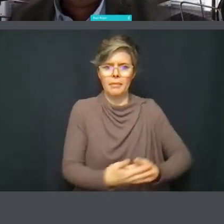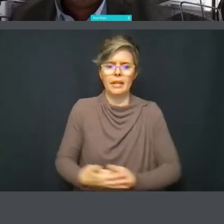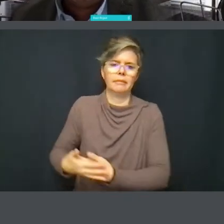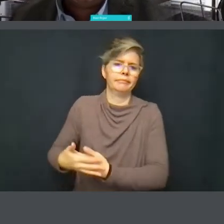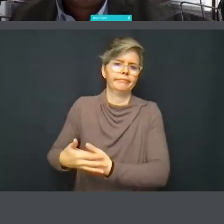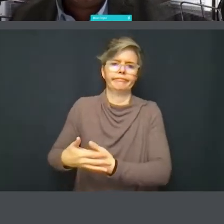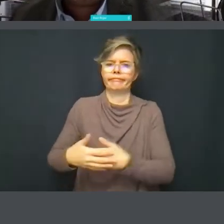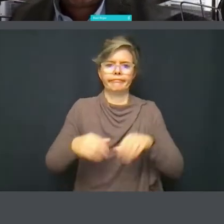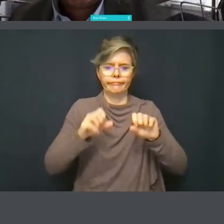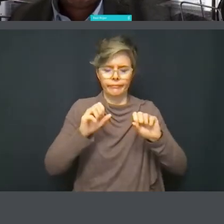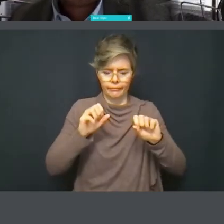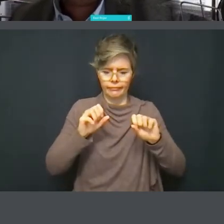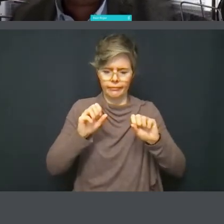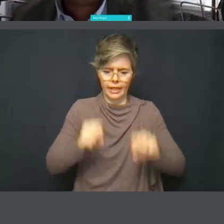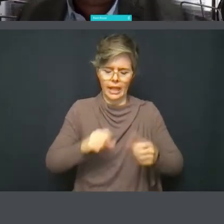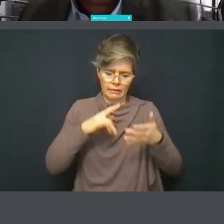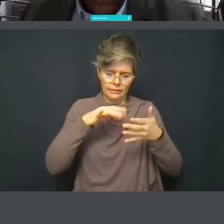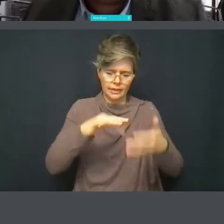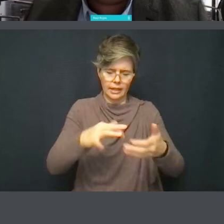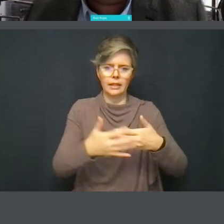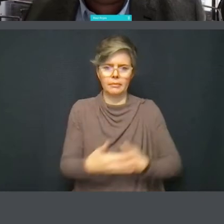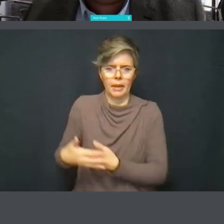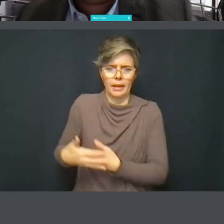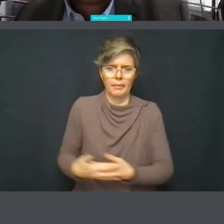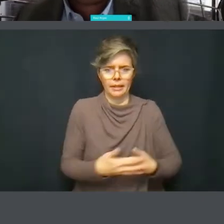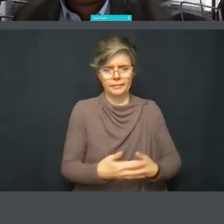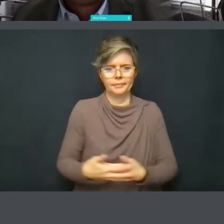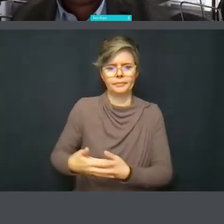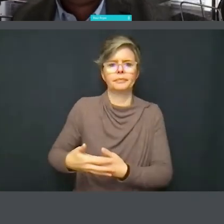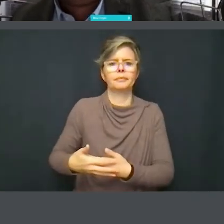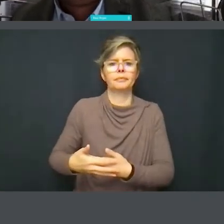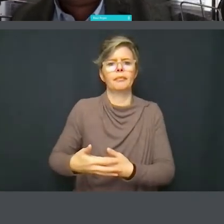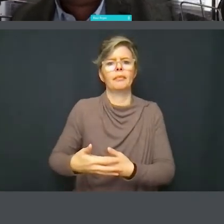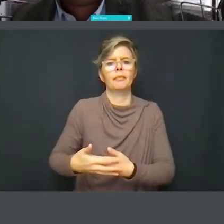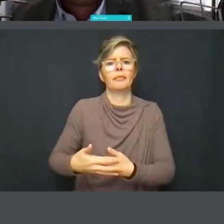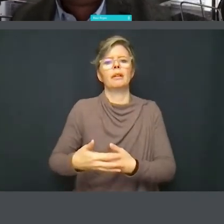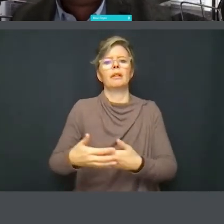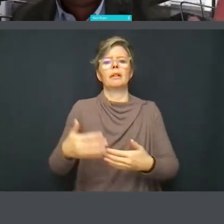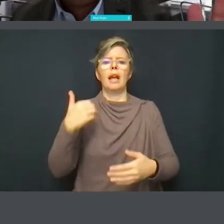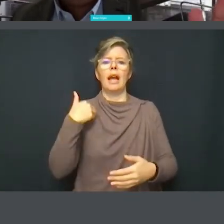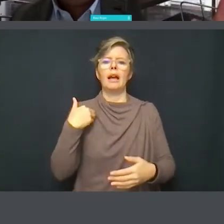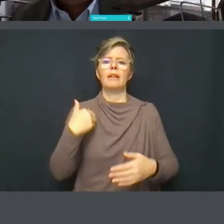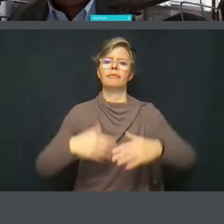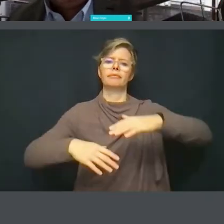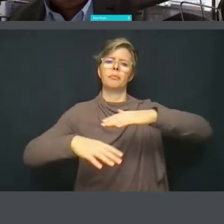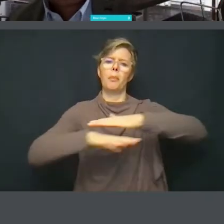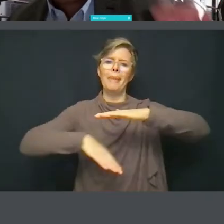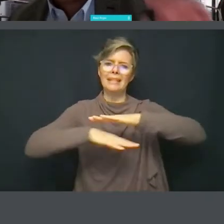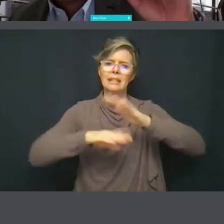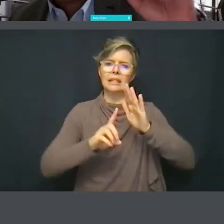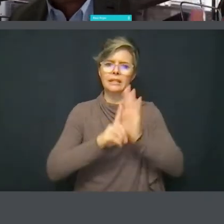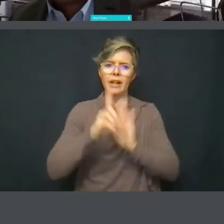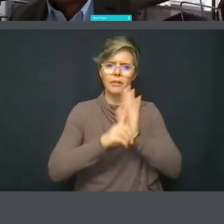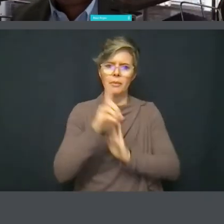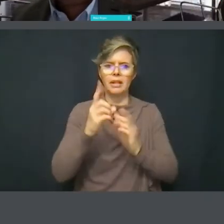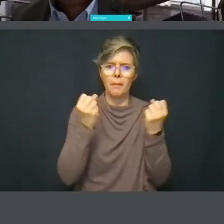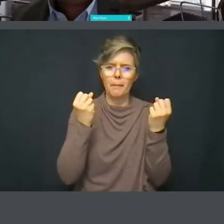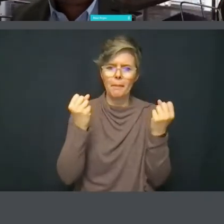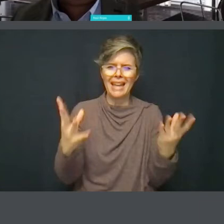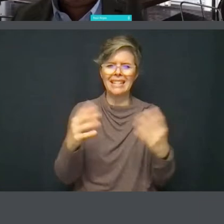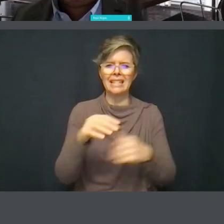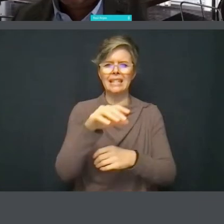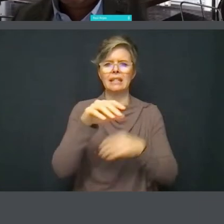right? And that system refers to a basic development of multiple subsystems. So we could think